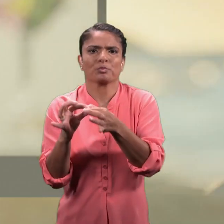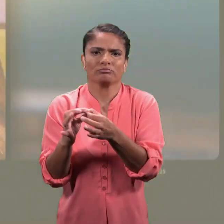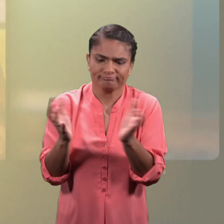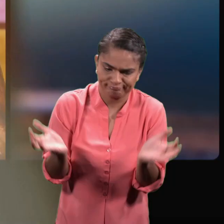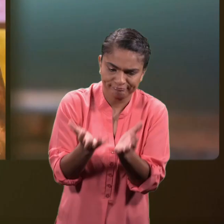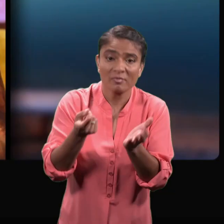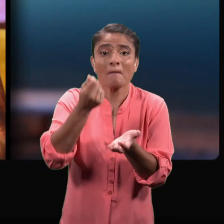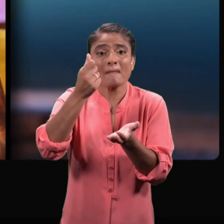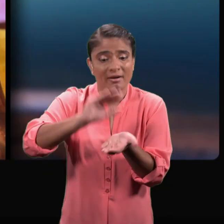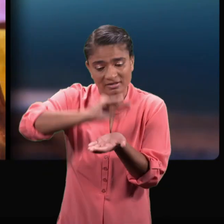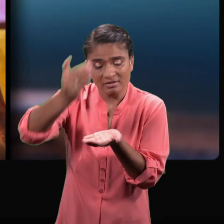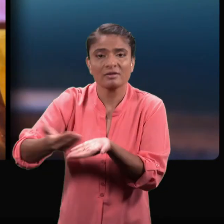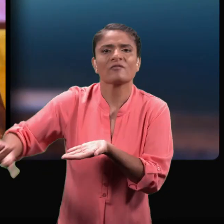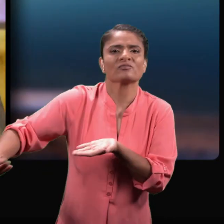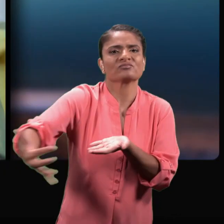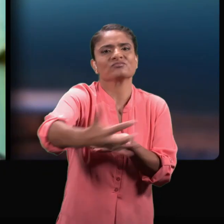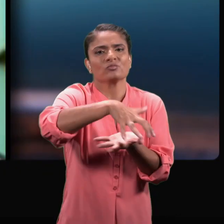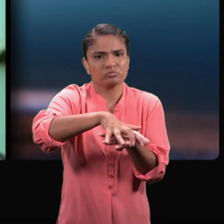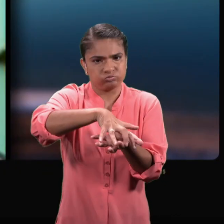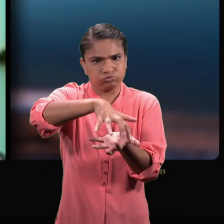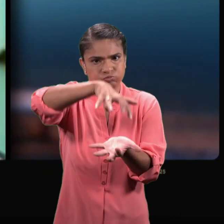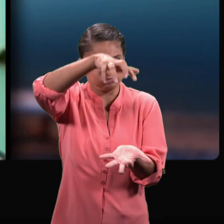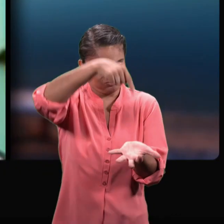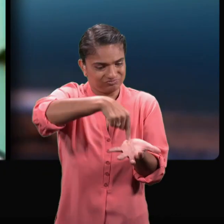groups, raise the funds,